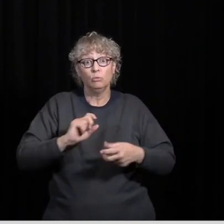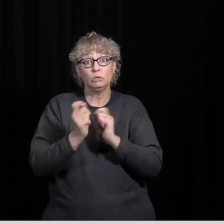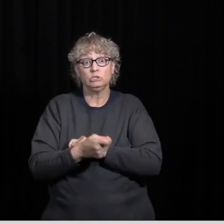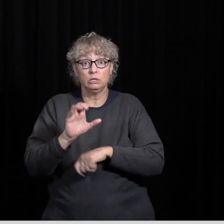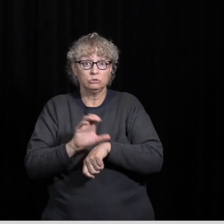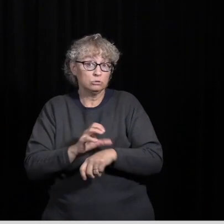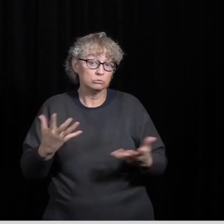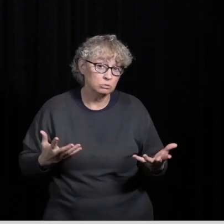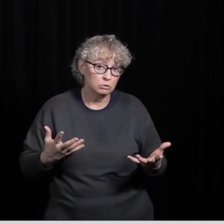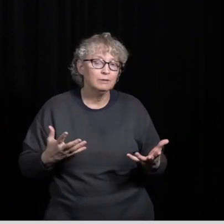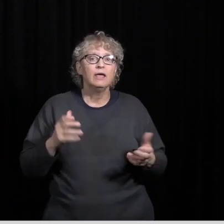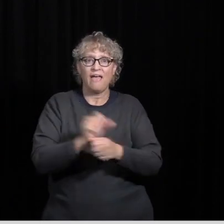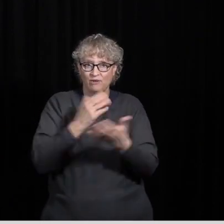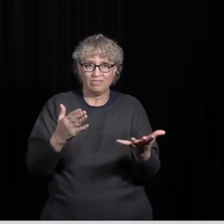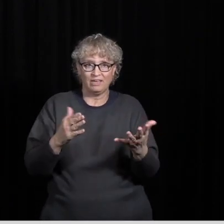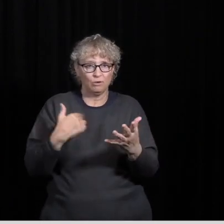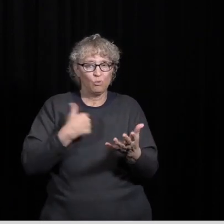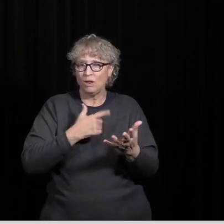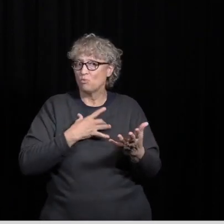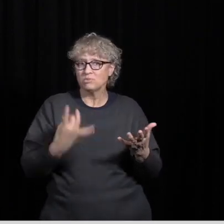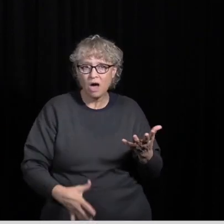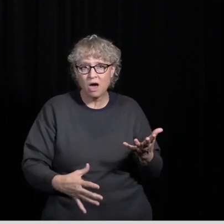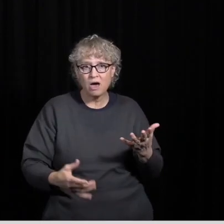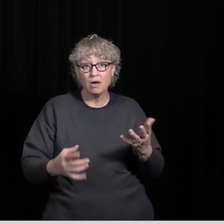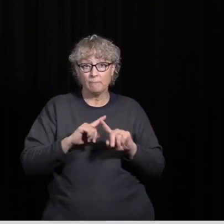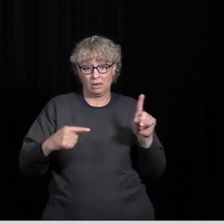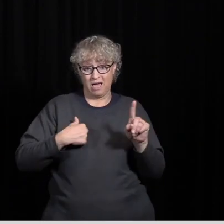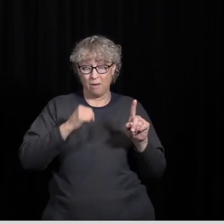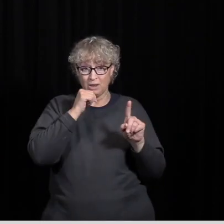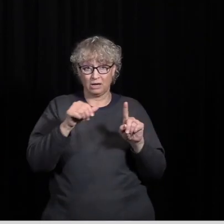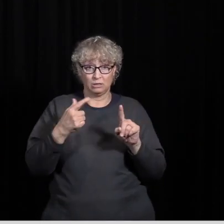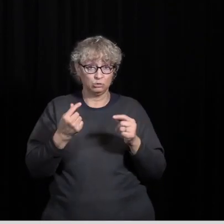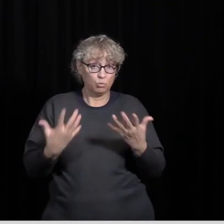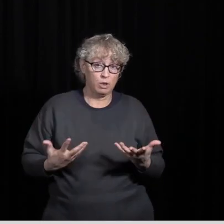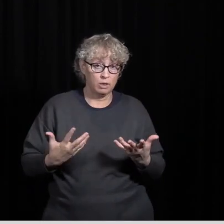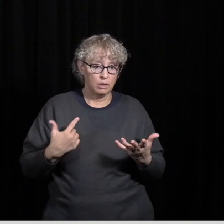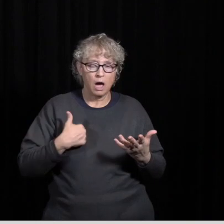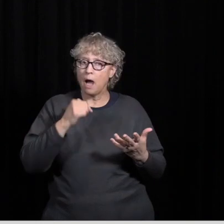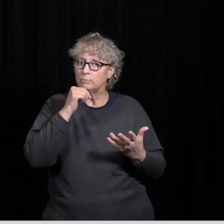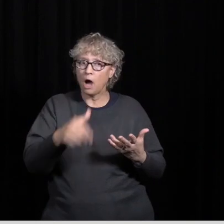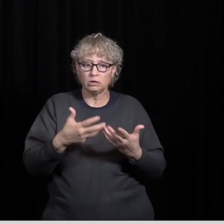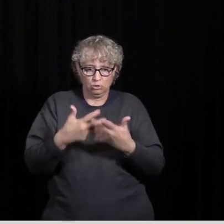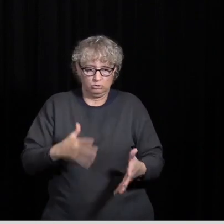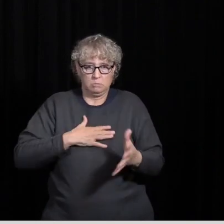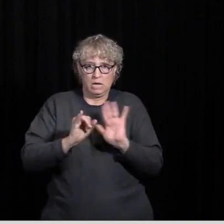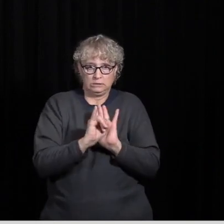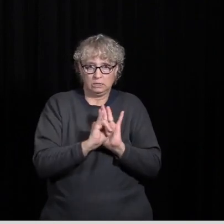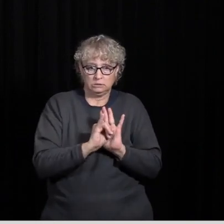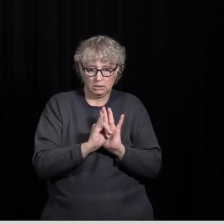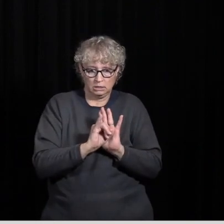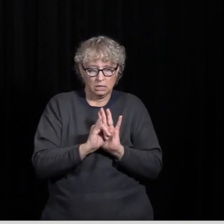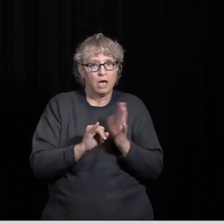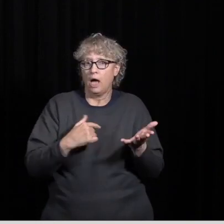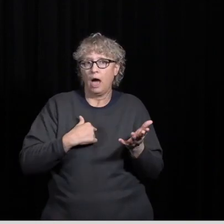Absolutely everything. And none of us really like it. But do you know what I'm not going to do? Is let this perceived loss of identity let me think that